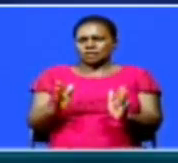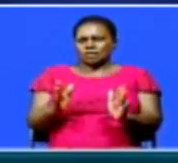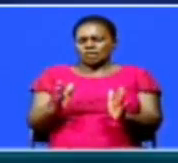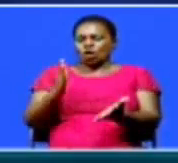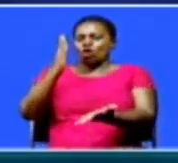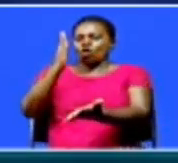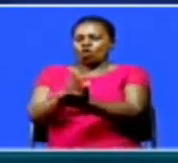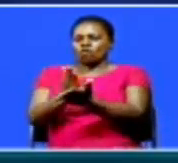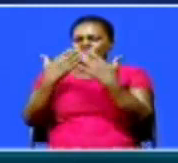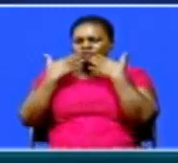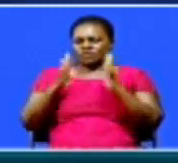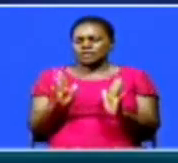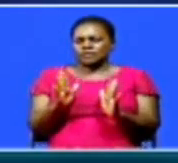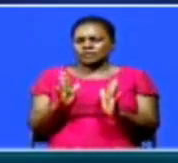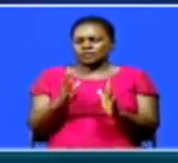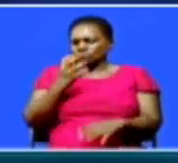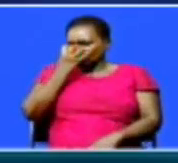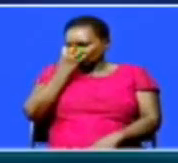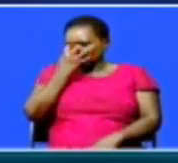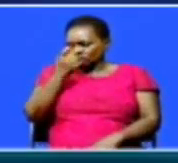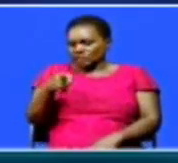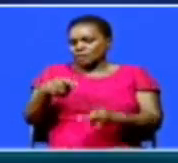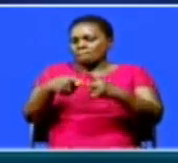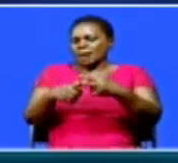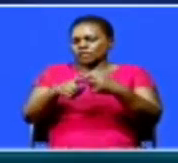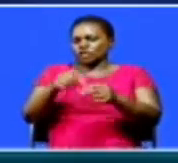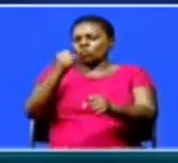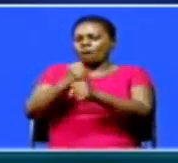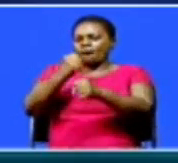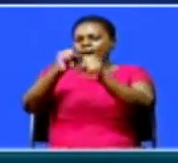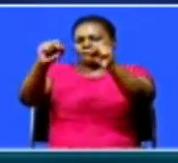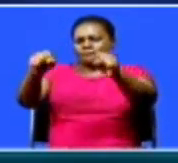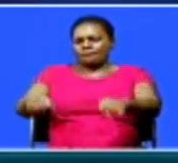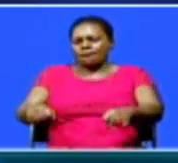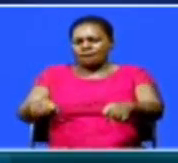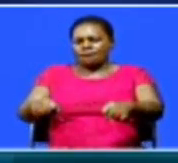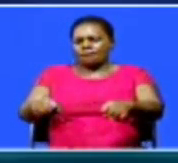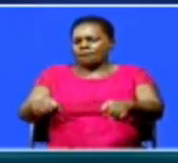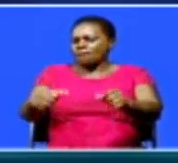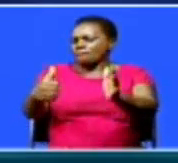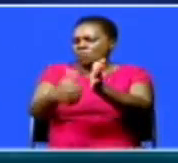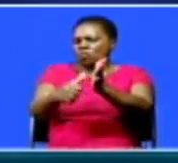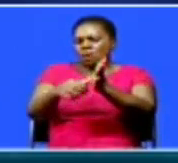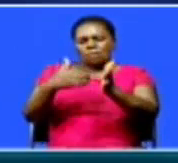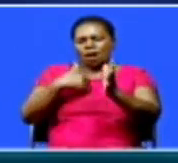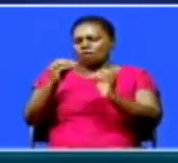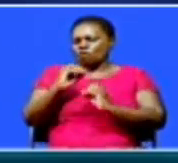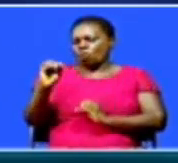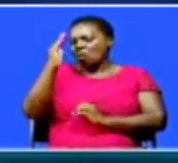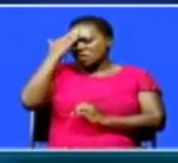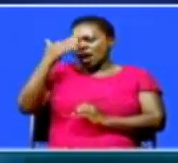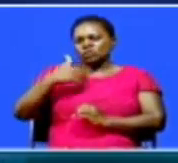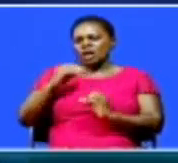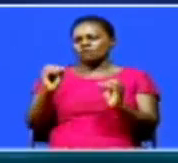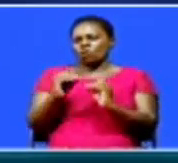have confirmed that this ventilator can work, and they have no hesitation in recommending it